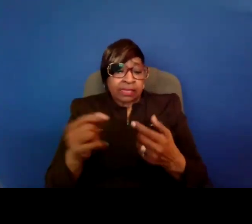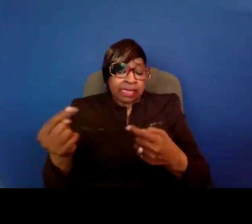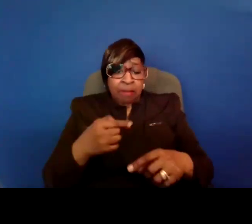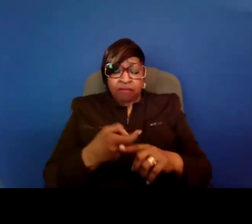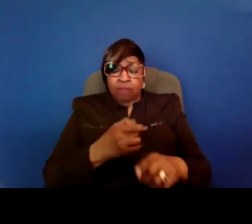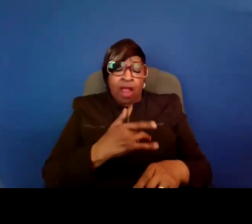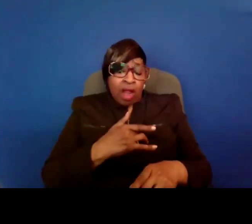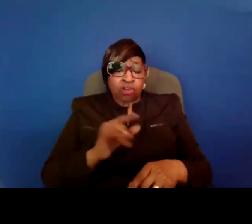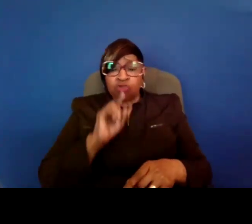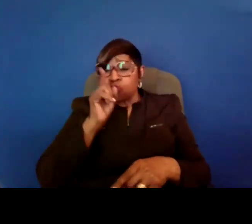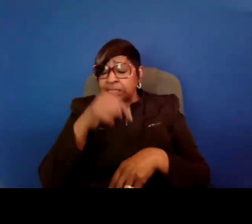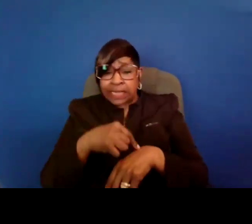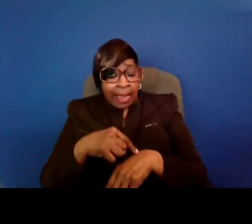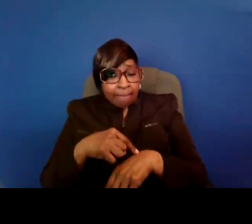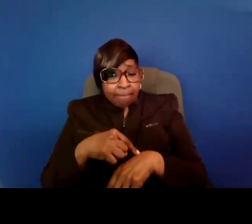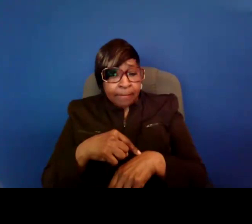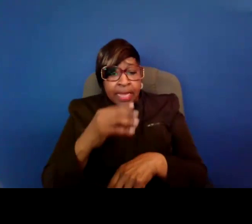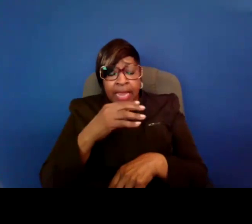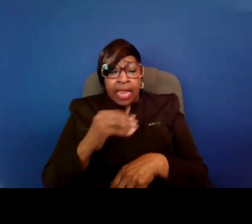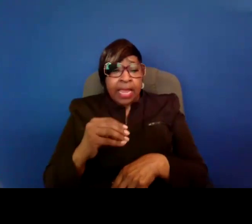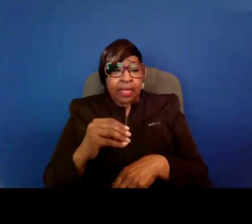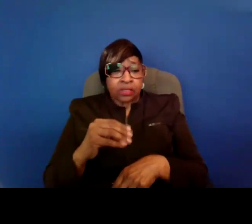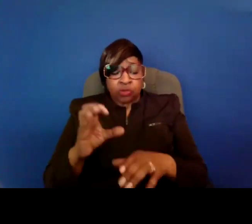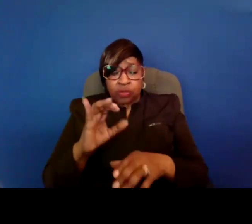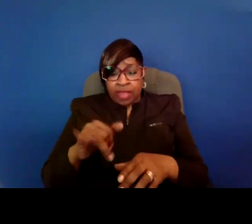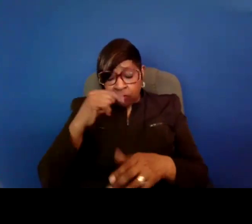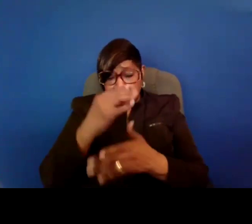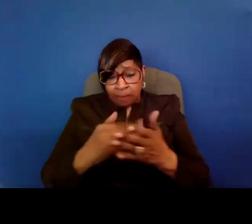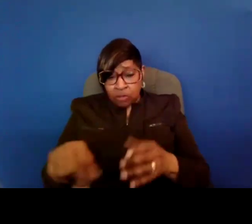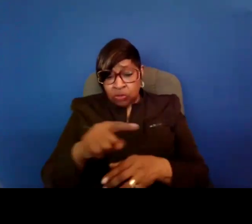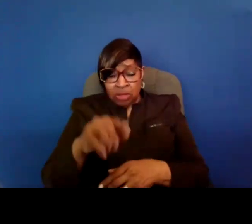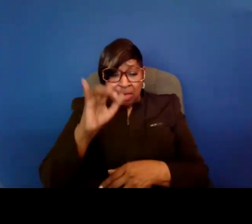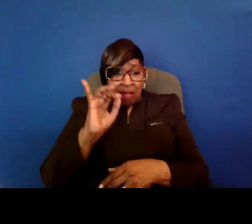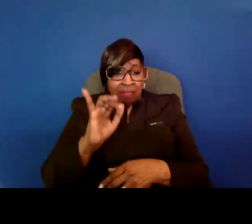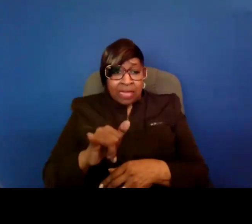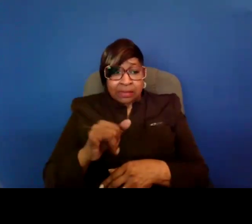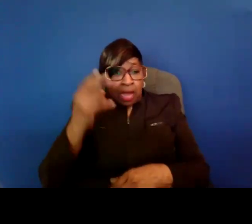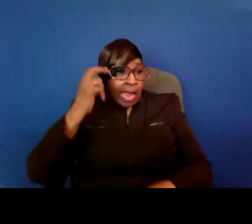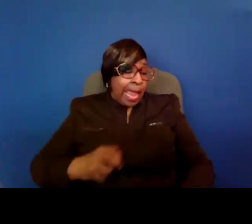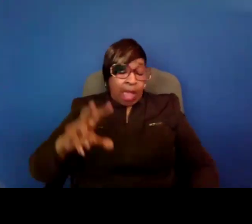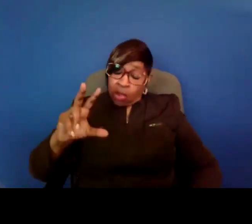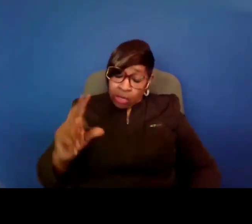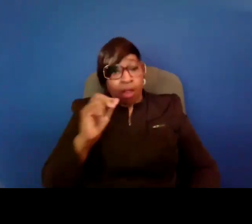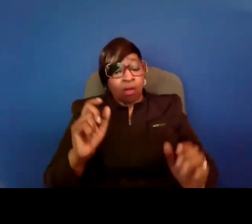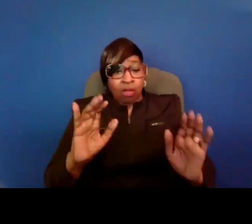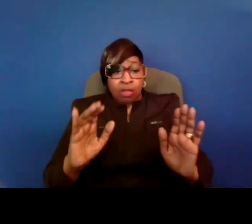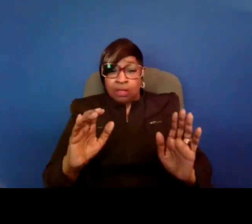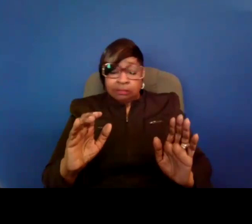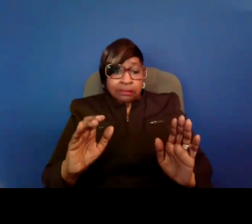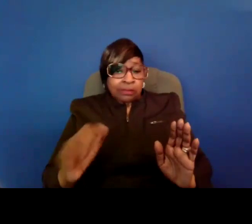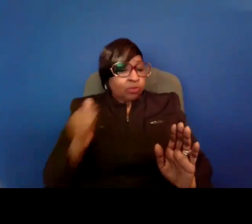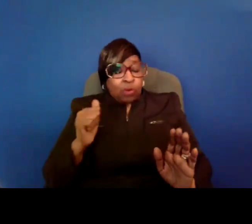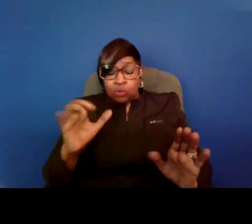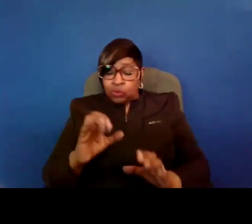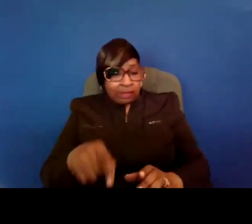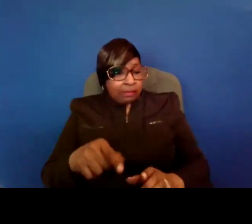heart in real time and doing that? For some of you, that's an absolute hell no. That's not going to be the path,